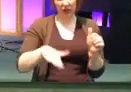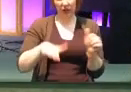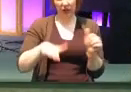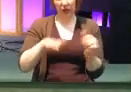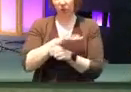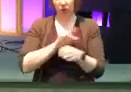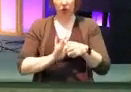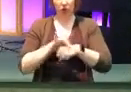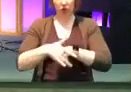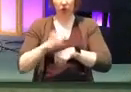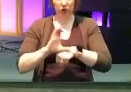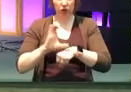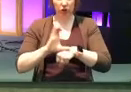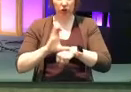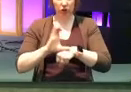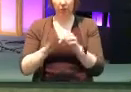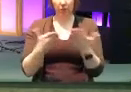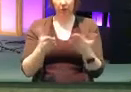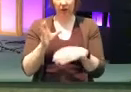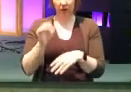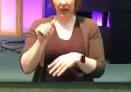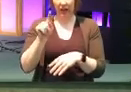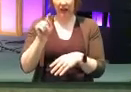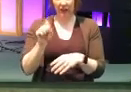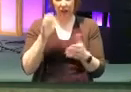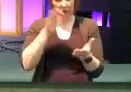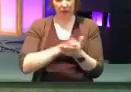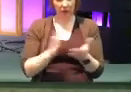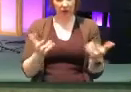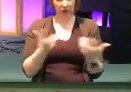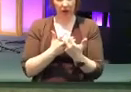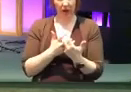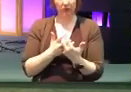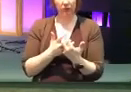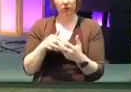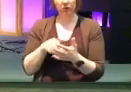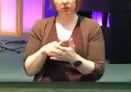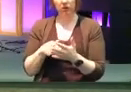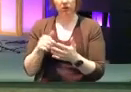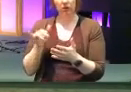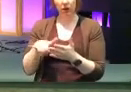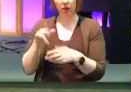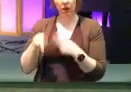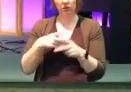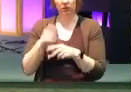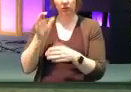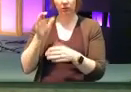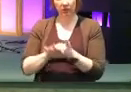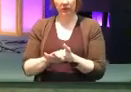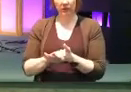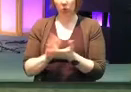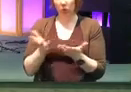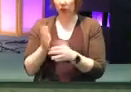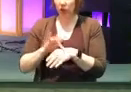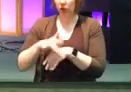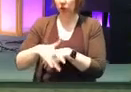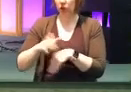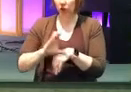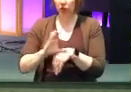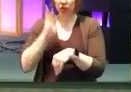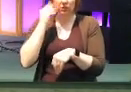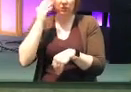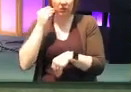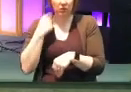the early church in the book of Acts believed, we align ourselves with those beliefs. What the early church experienced,